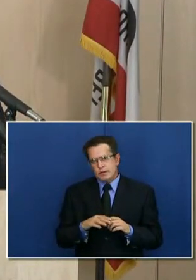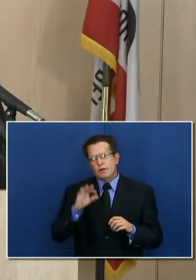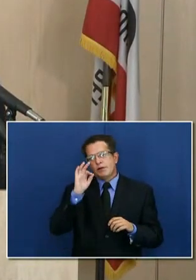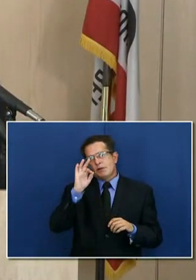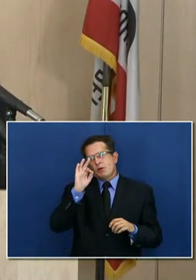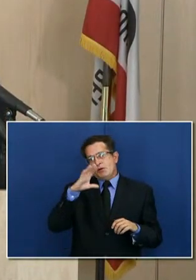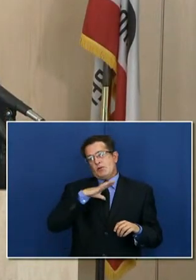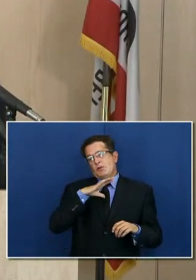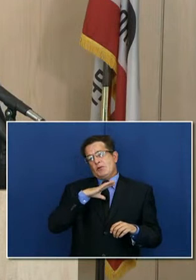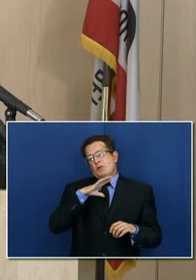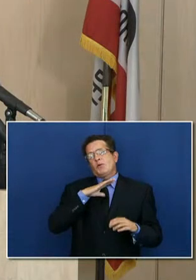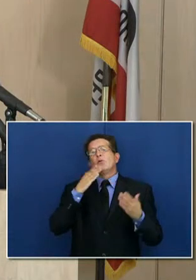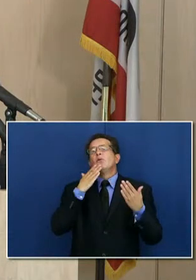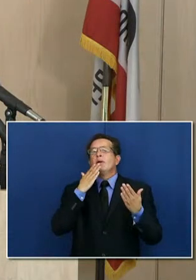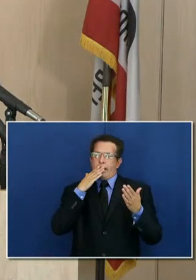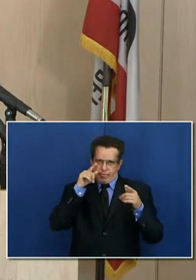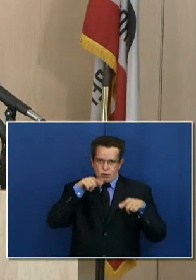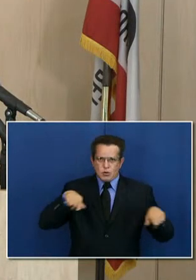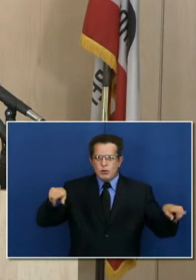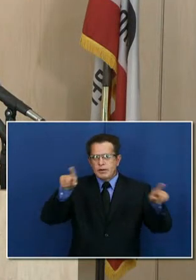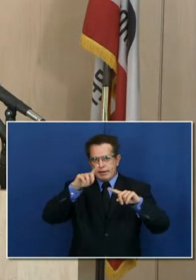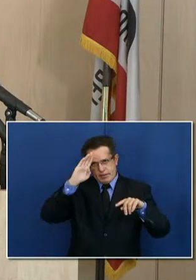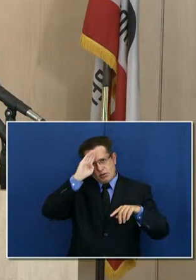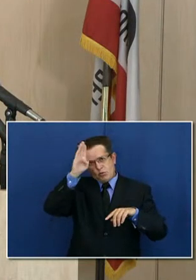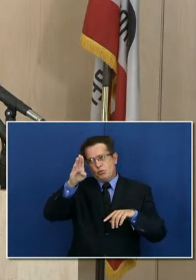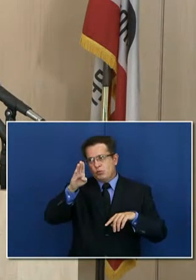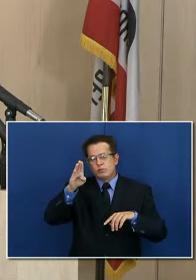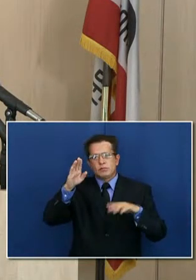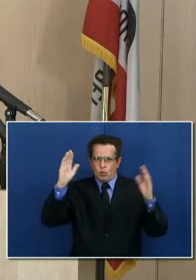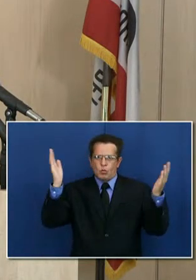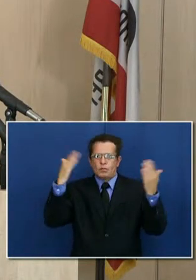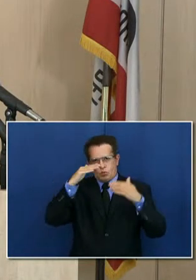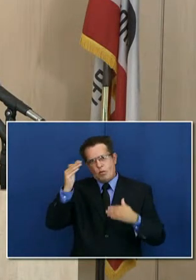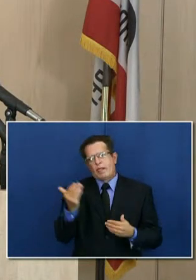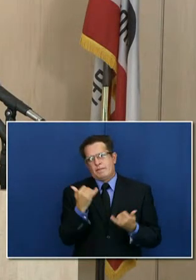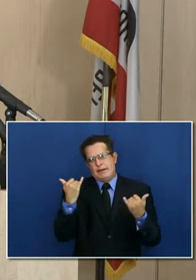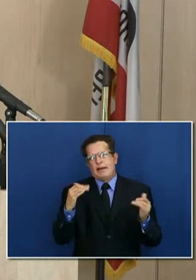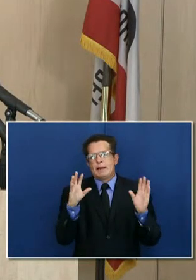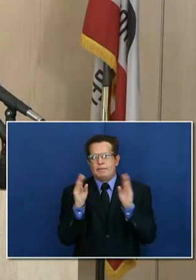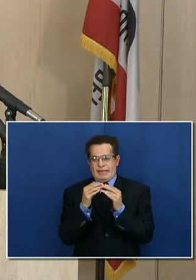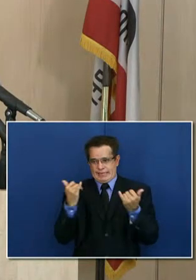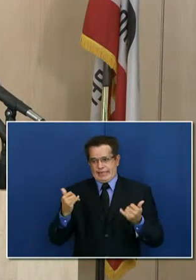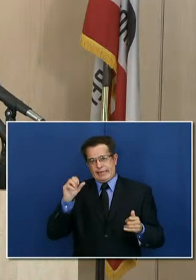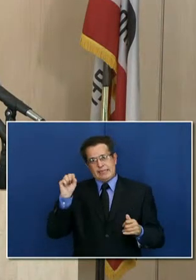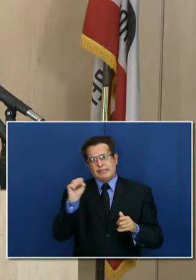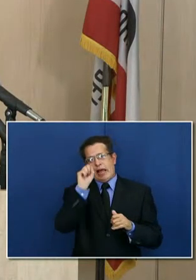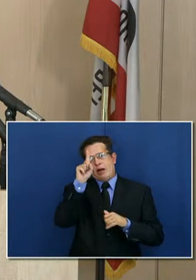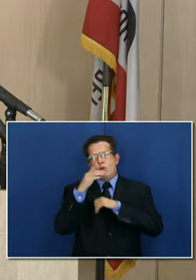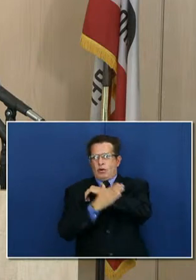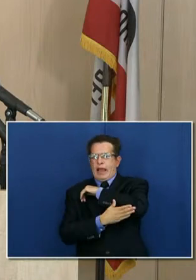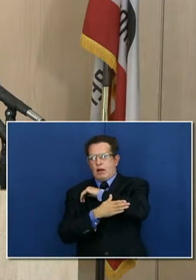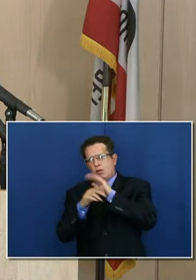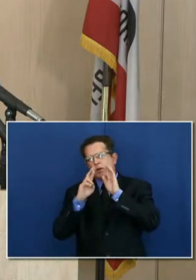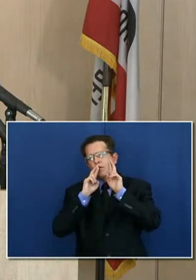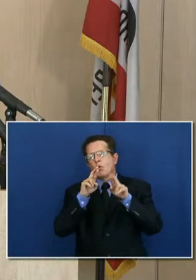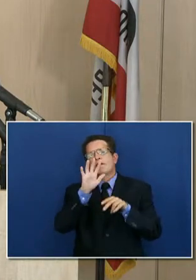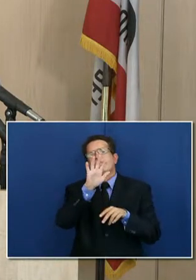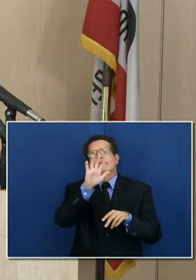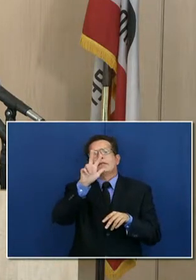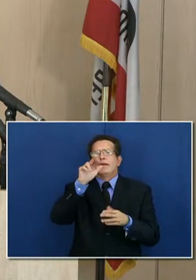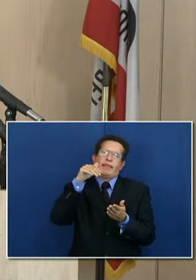Thank you so very much, and welcome everyone to today's briefing. Today, San Diego County is reporting a total of